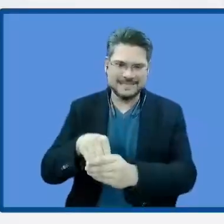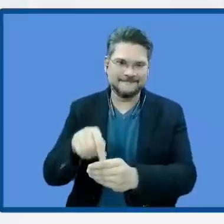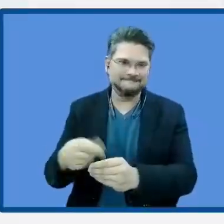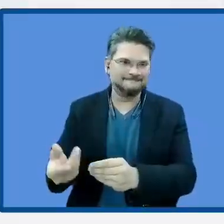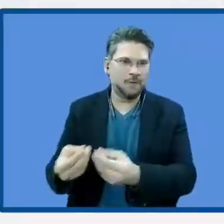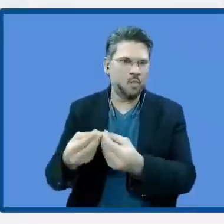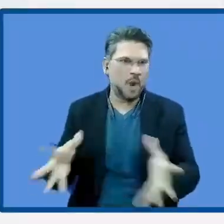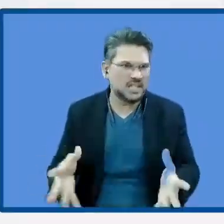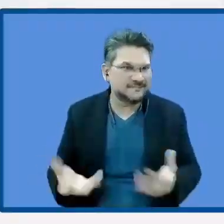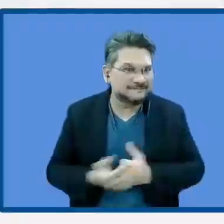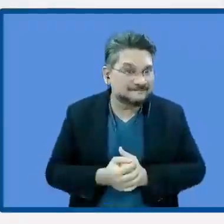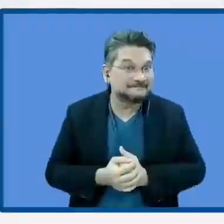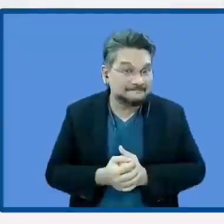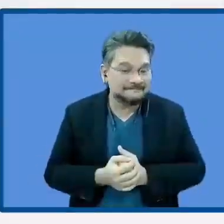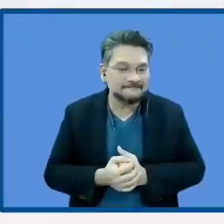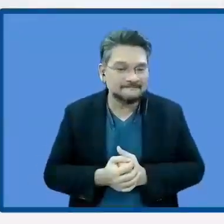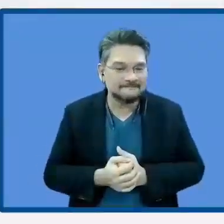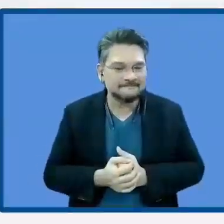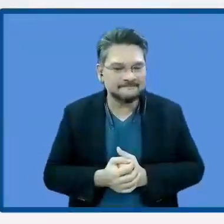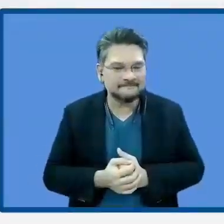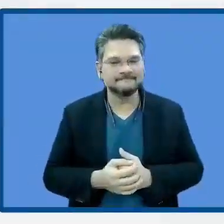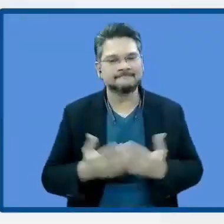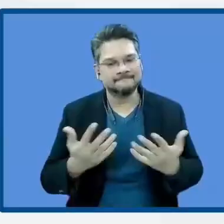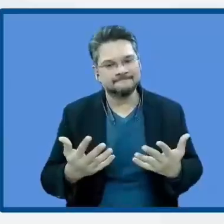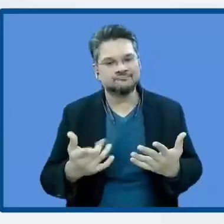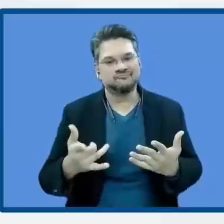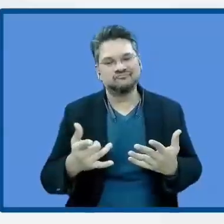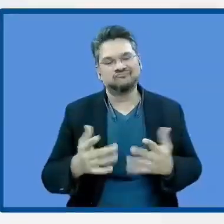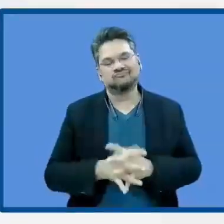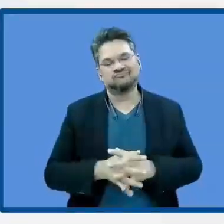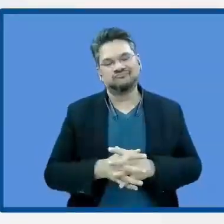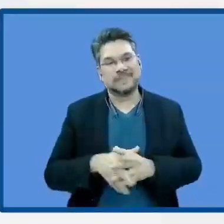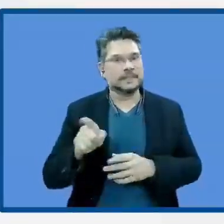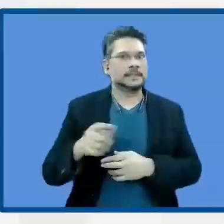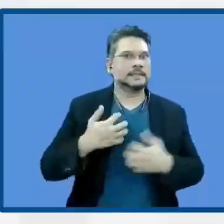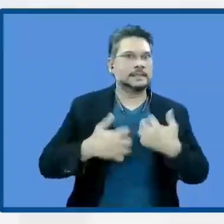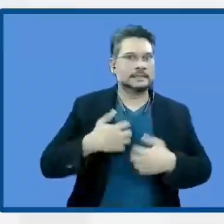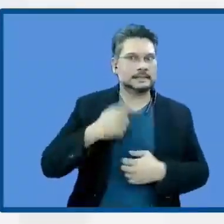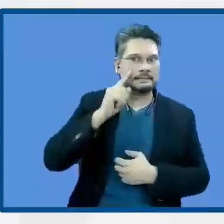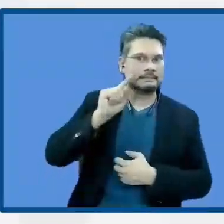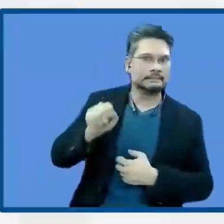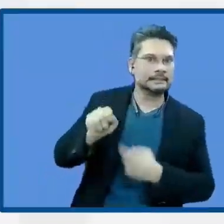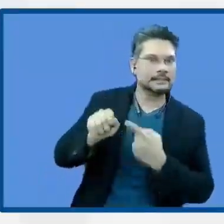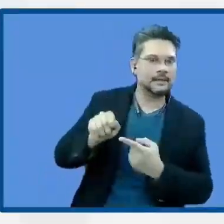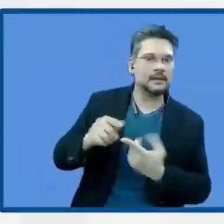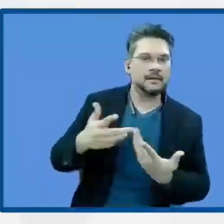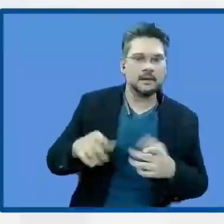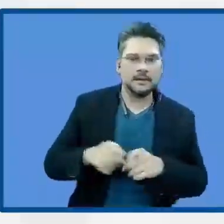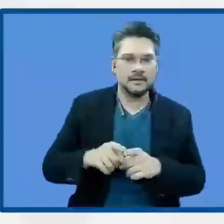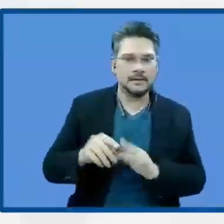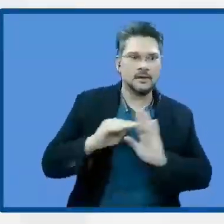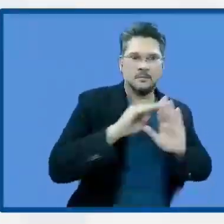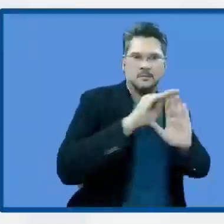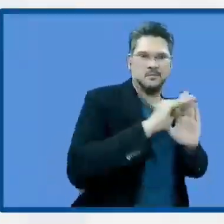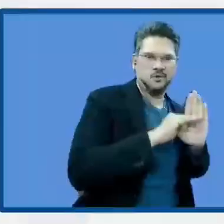So this is very interesting because we related to the policies, the regulations, but at